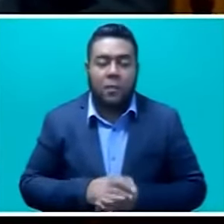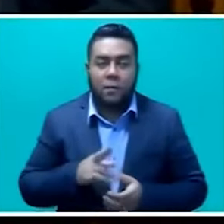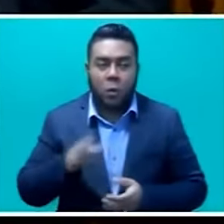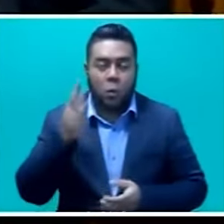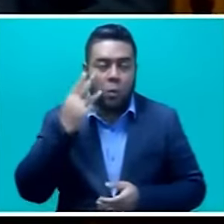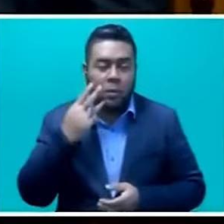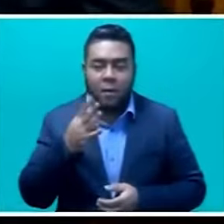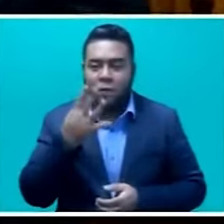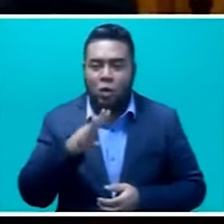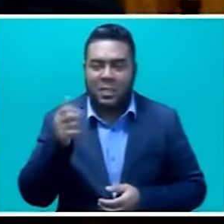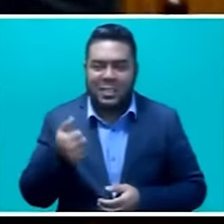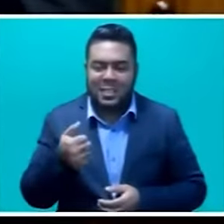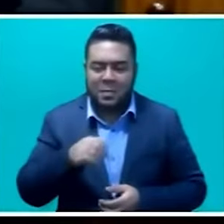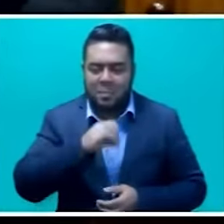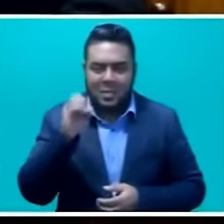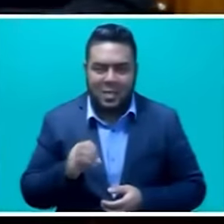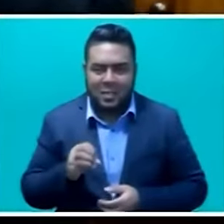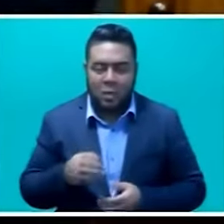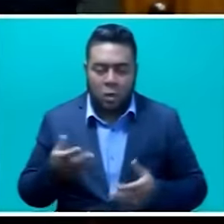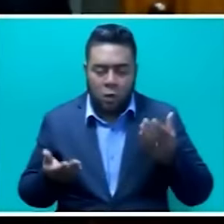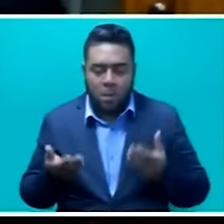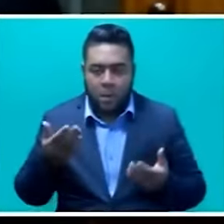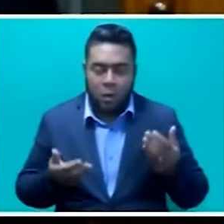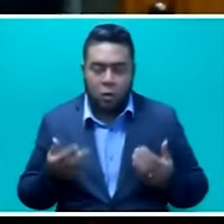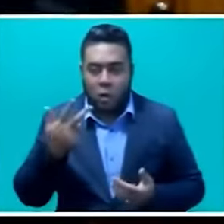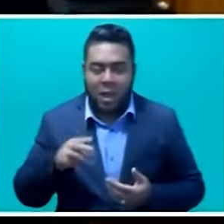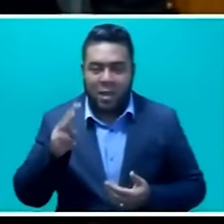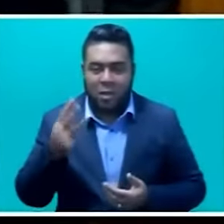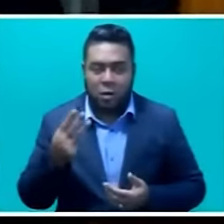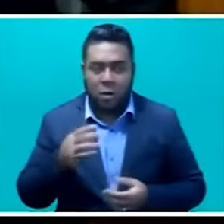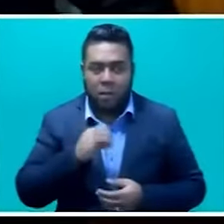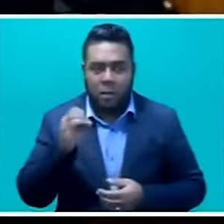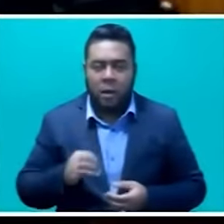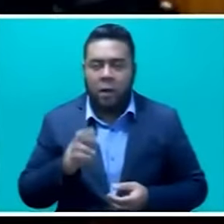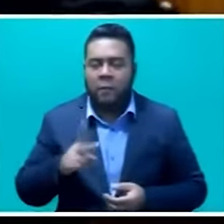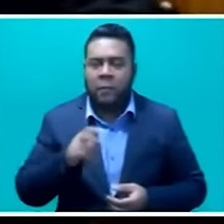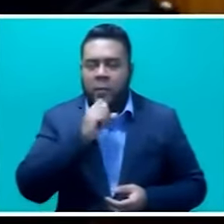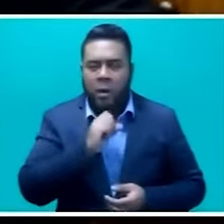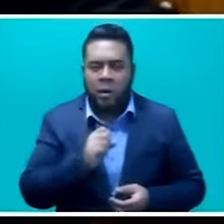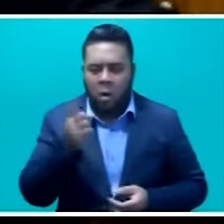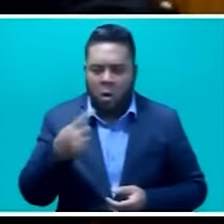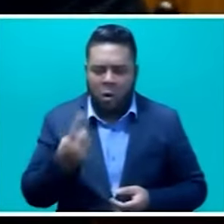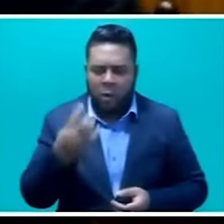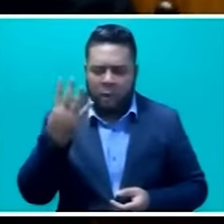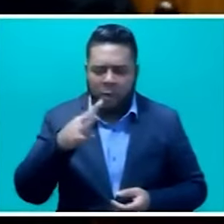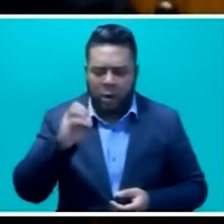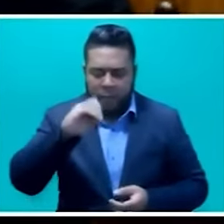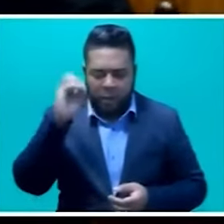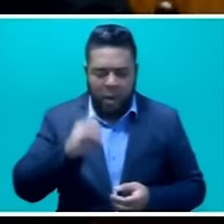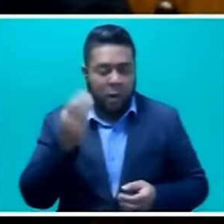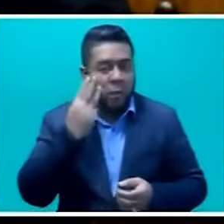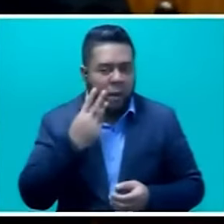is 46%, compared with 83% of men. Only 40% of women are